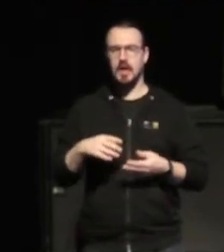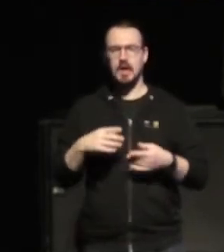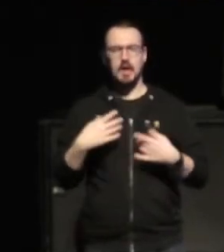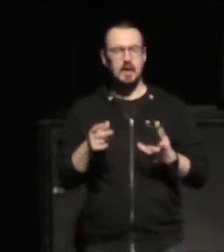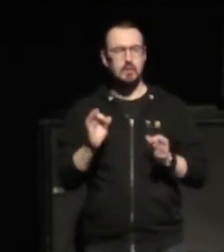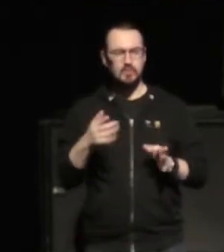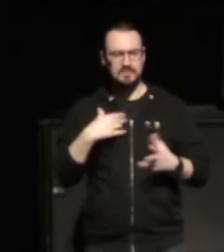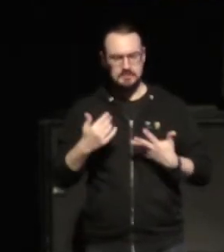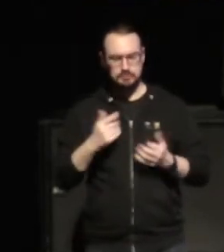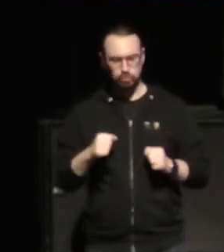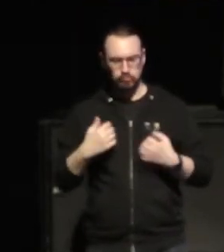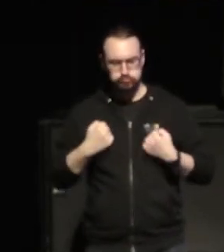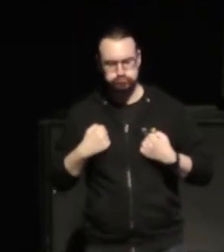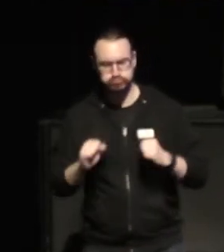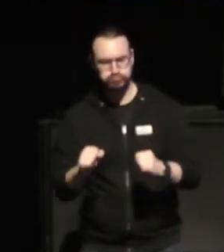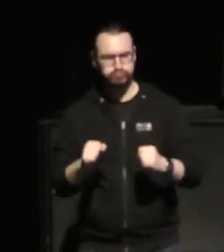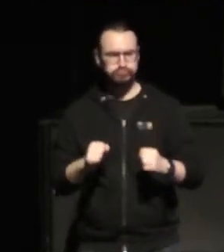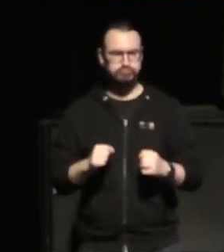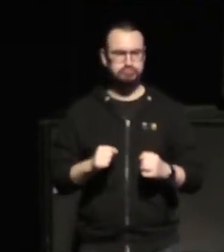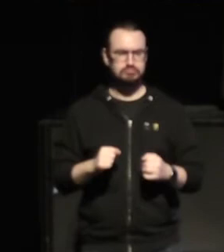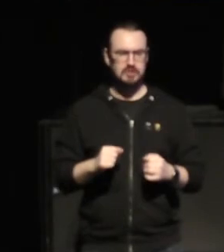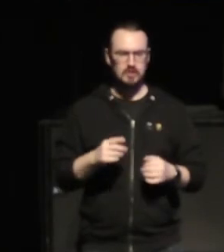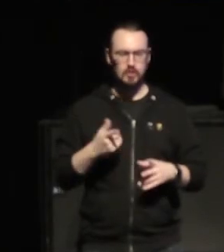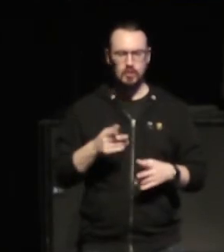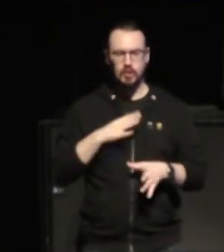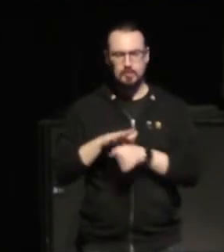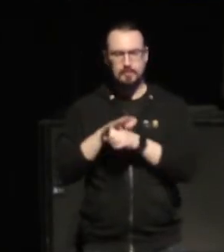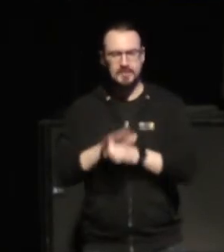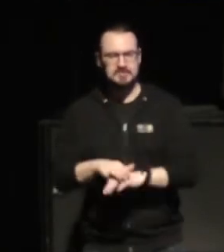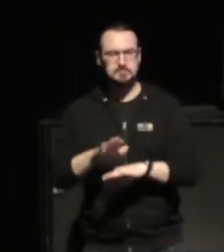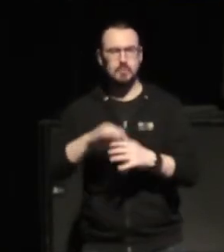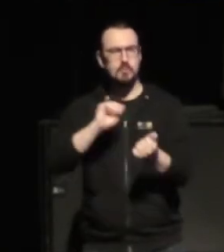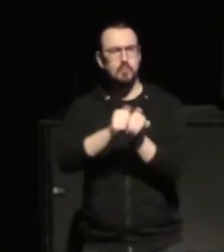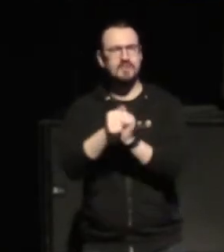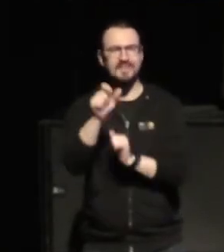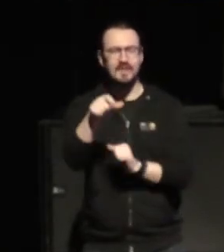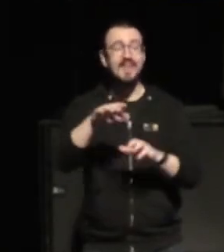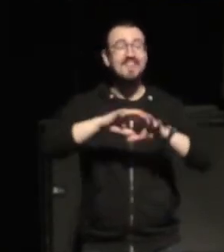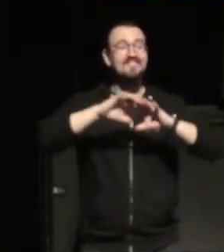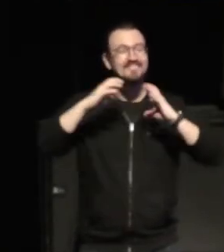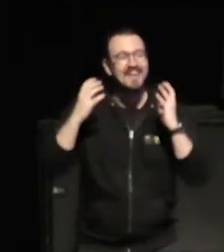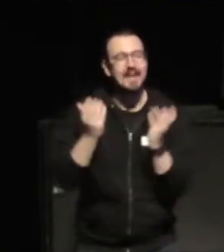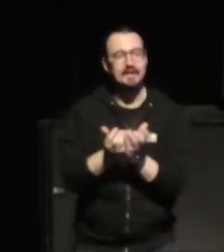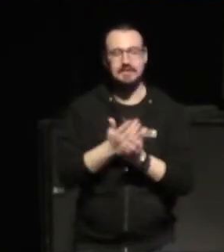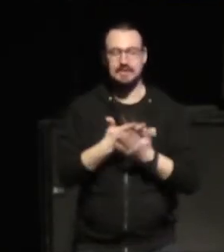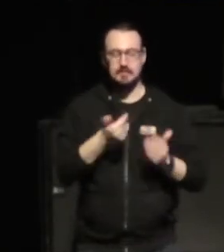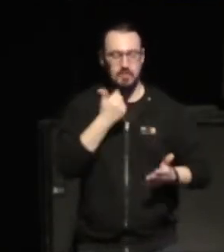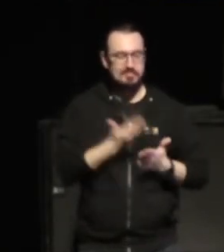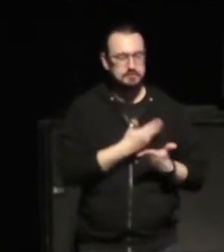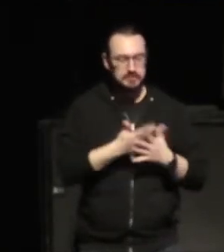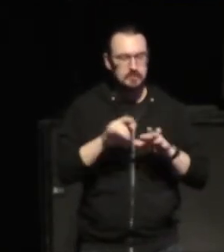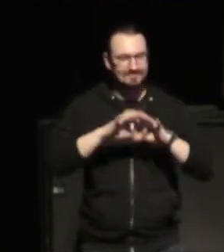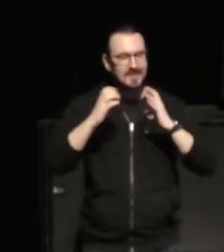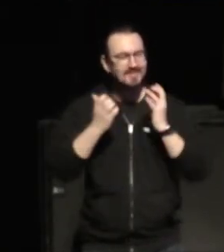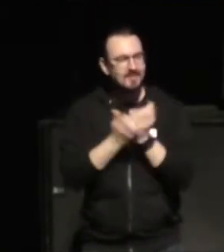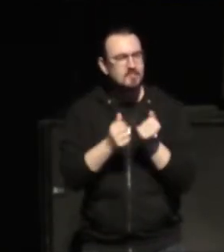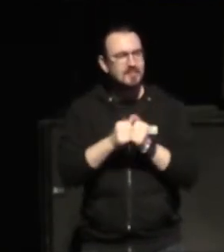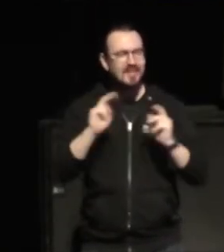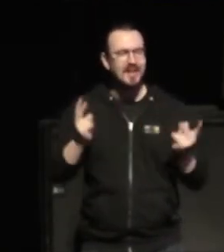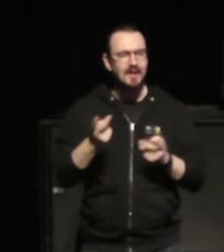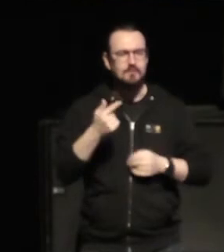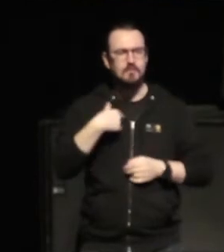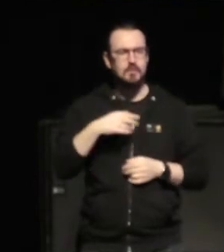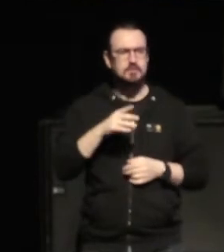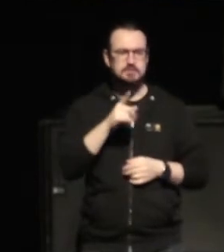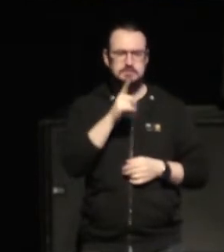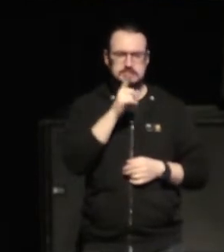to take action and put pressure on politics globally. So I think even though being a